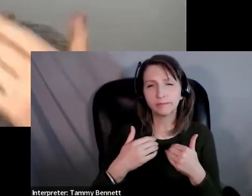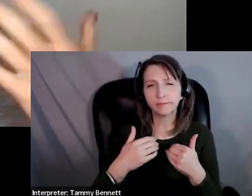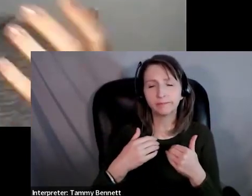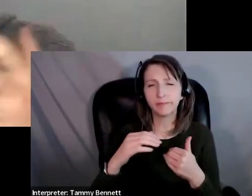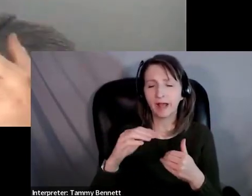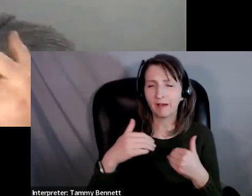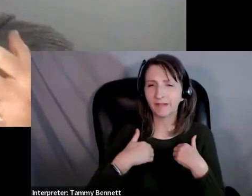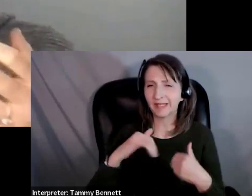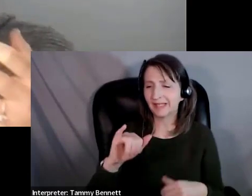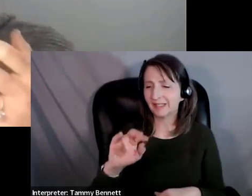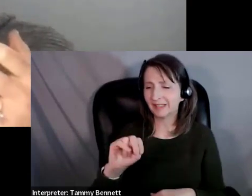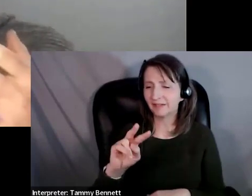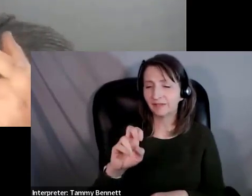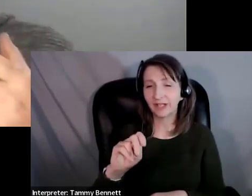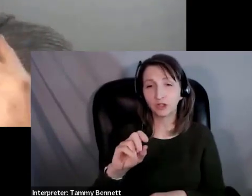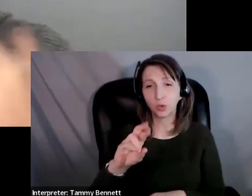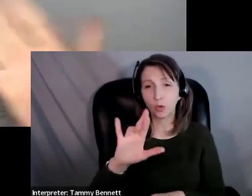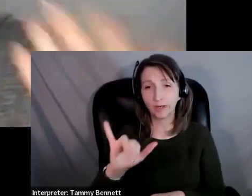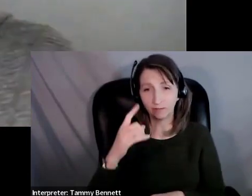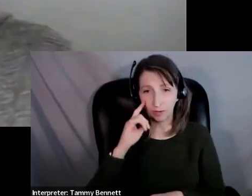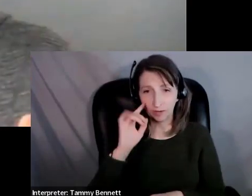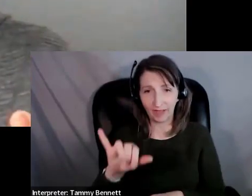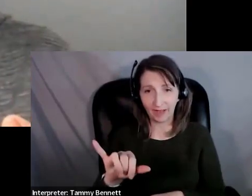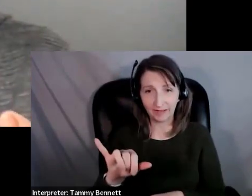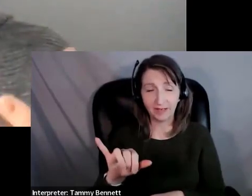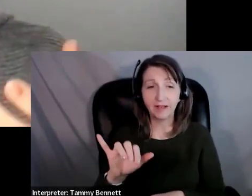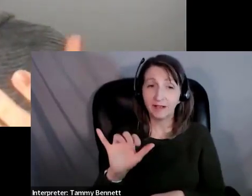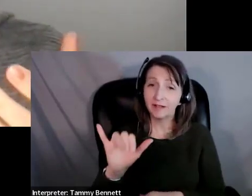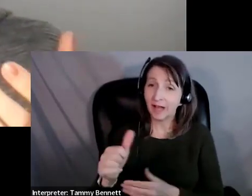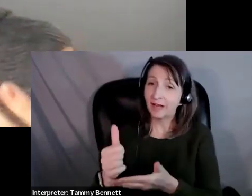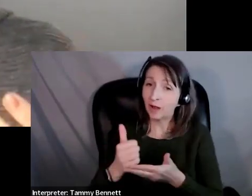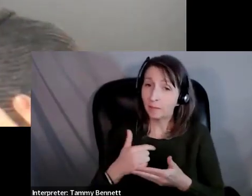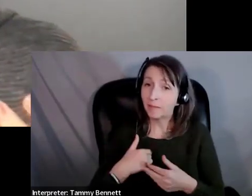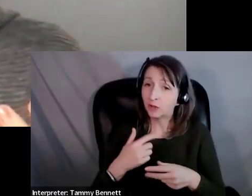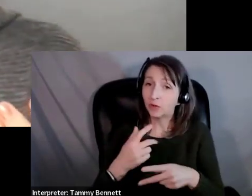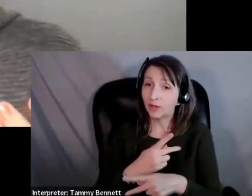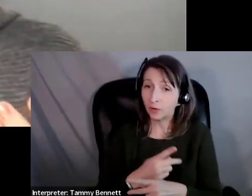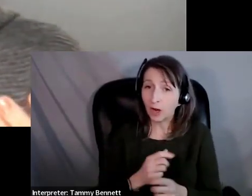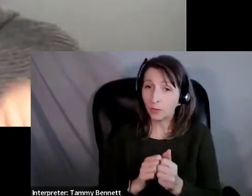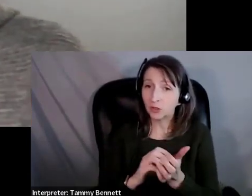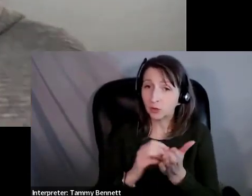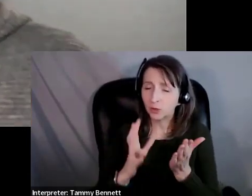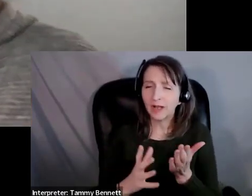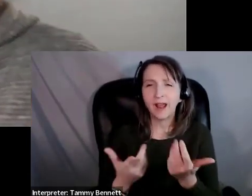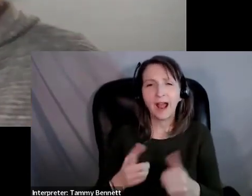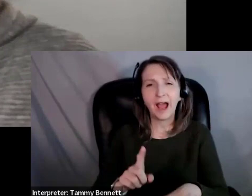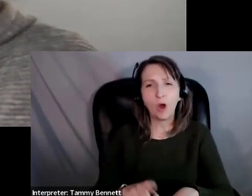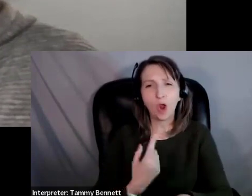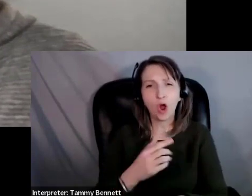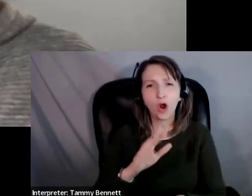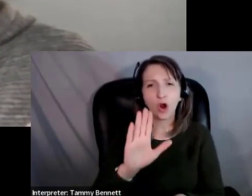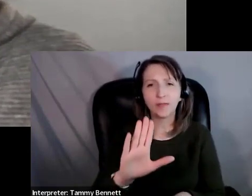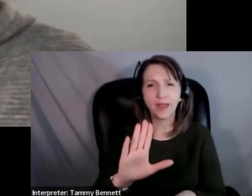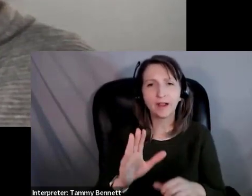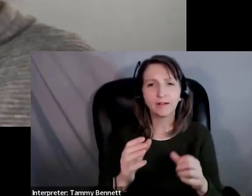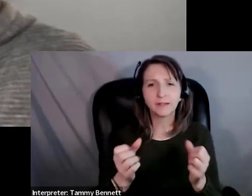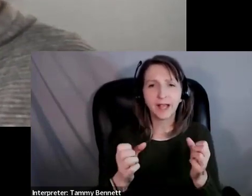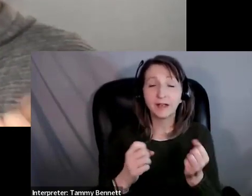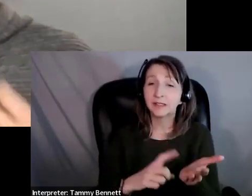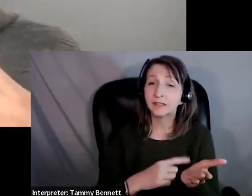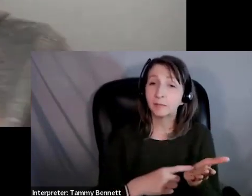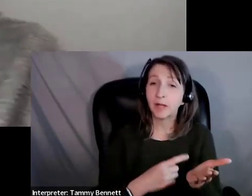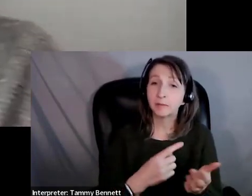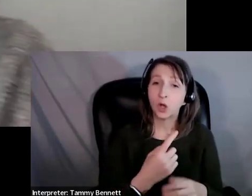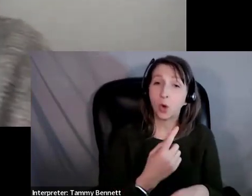helpful when I was going through my students and trying to figure out, you how long are their utterances? So sometimes my students are only signing one to two, um, sign